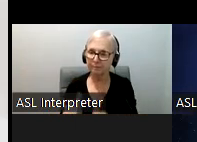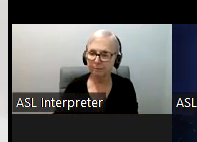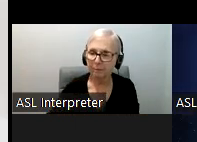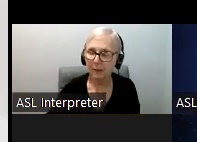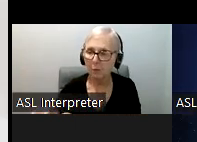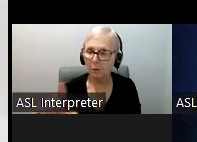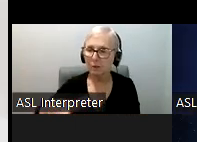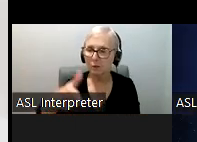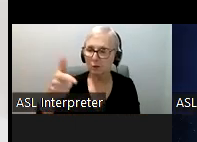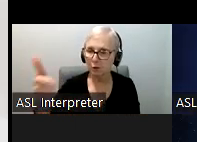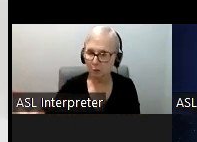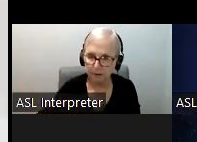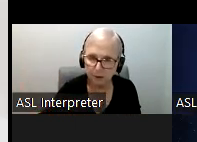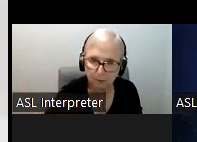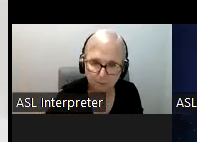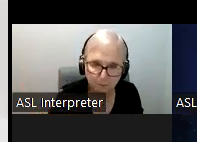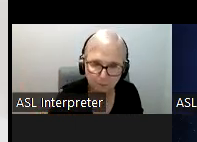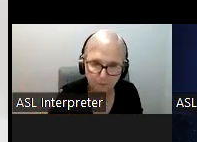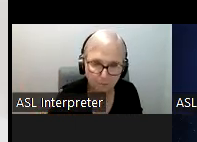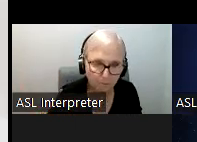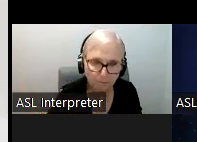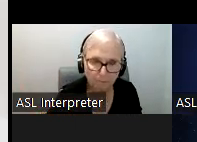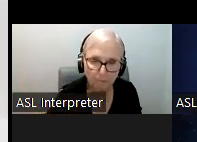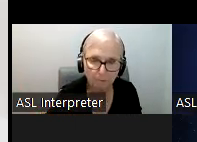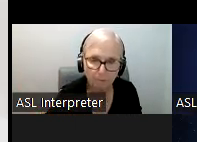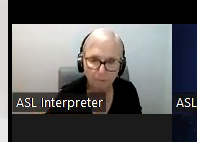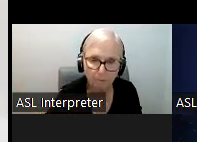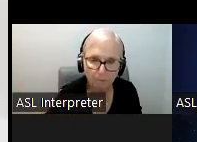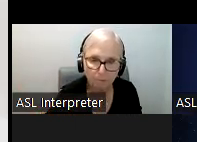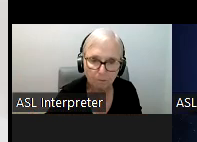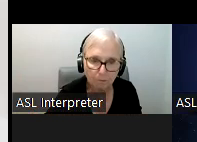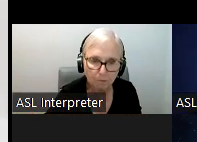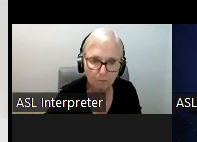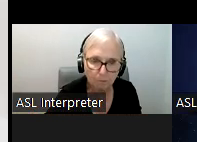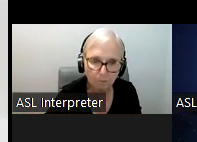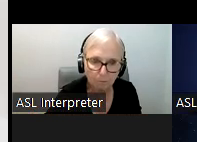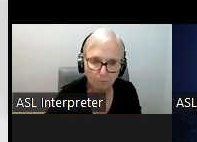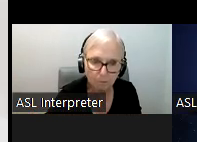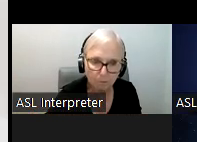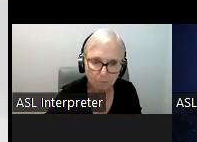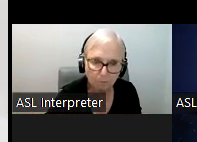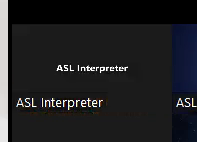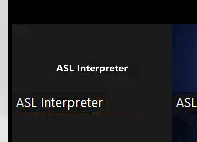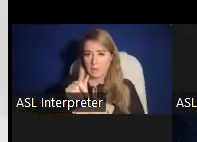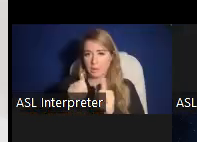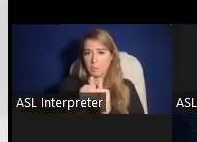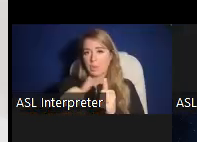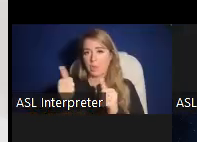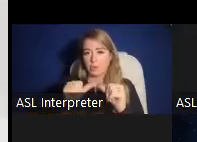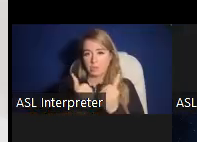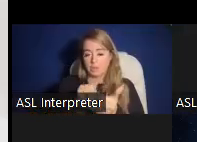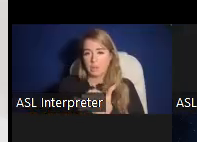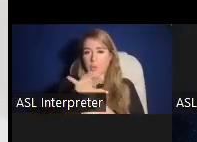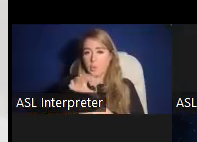So BHA staff also under the statute is required to create data sharing agreements with other agencies that include